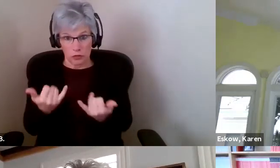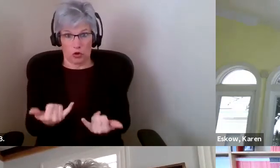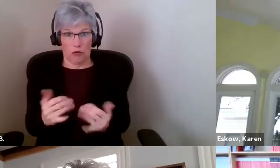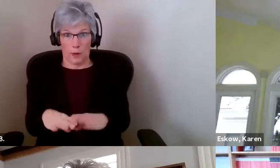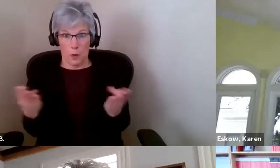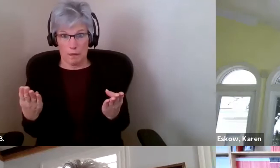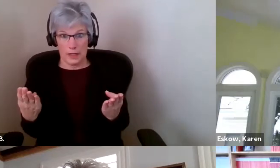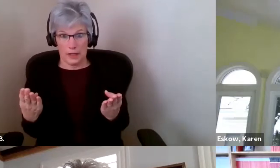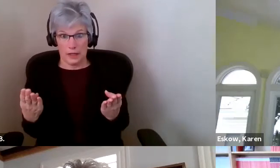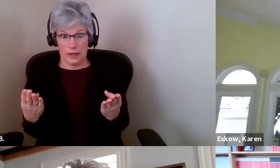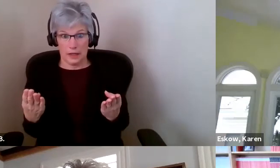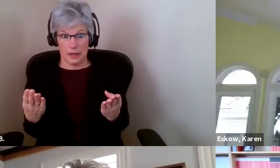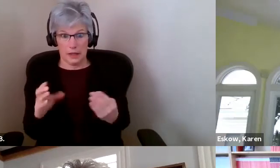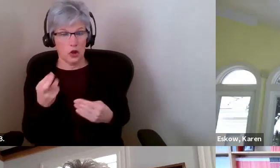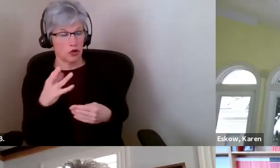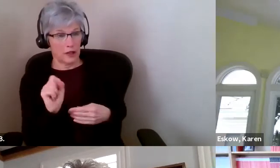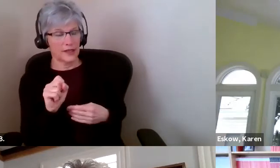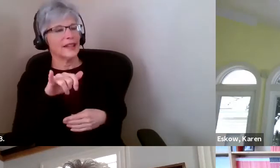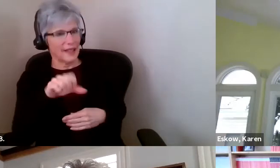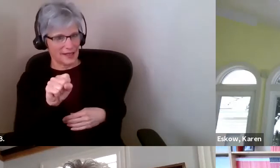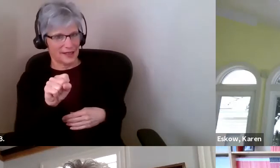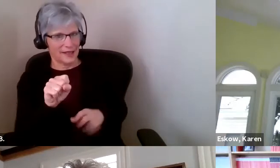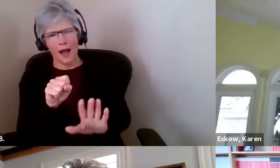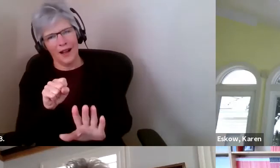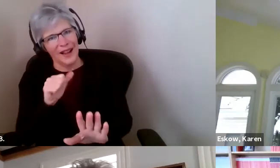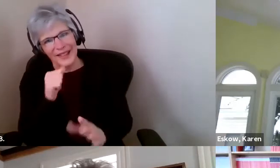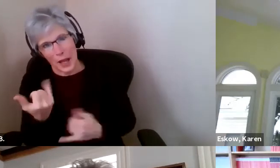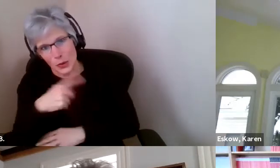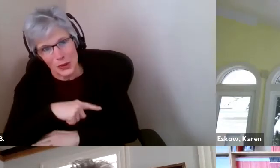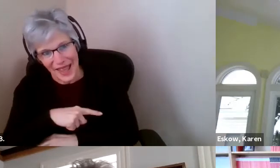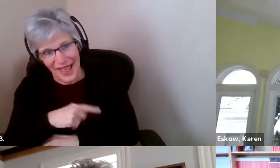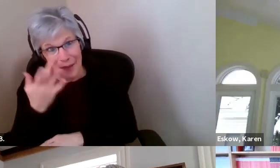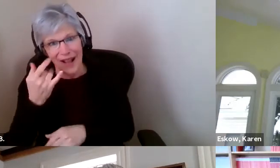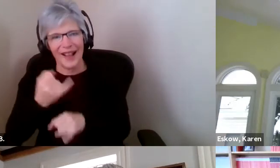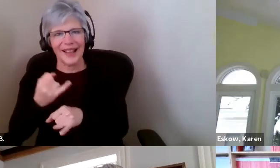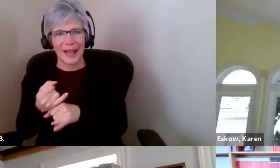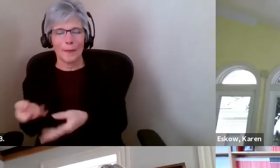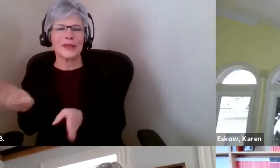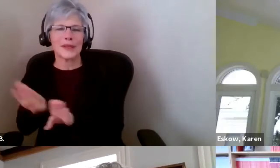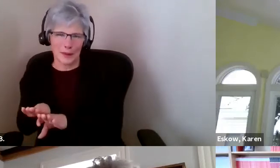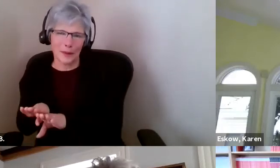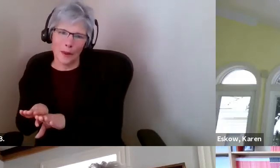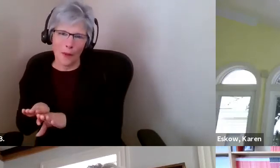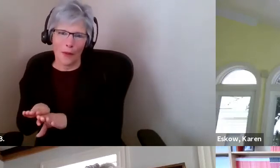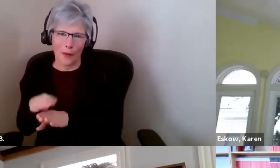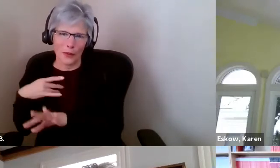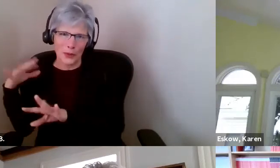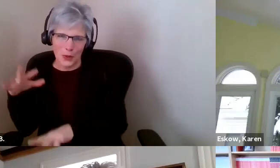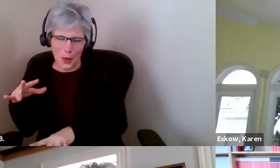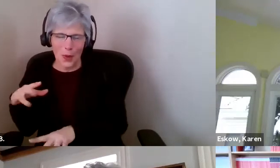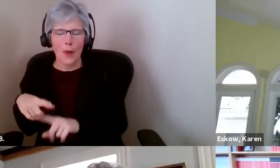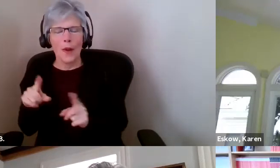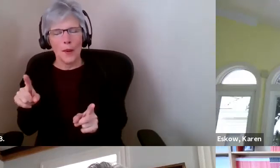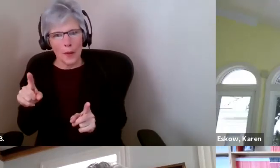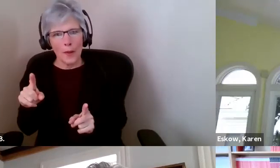Yes, not today. I mean, when the campus is closed, the answer is no. But Teresa, I